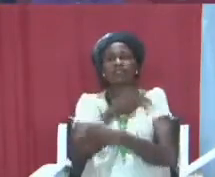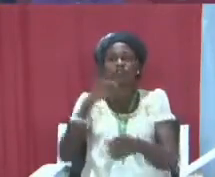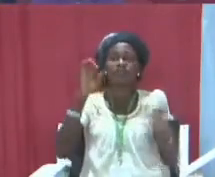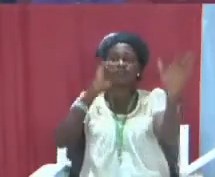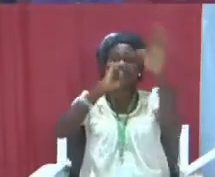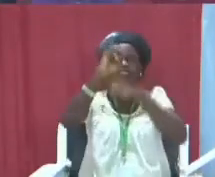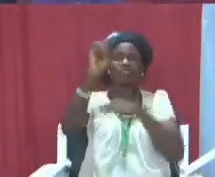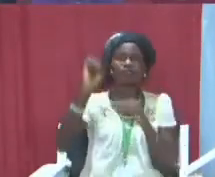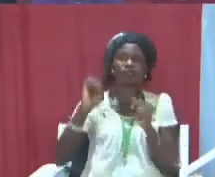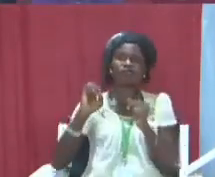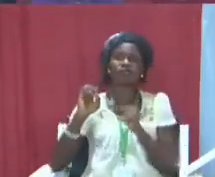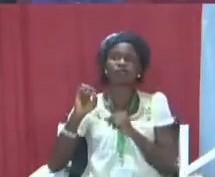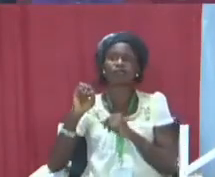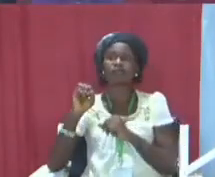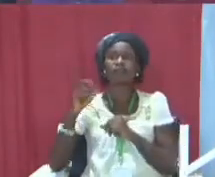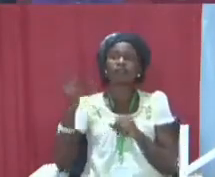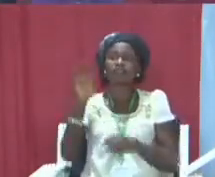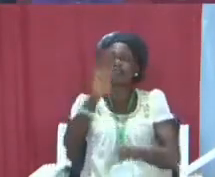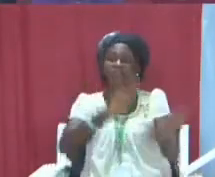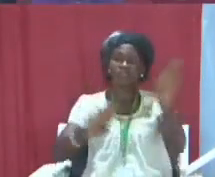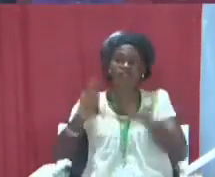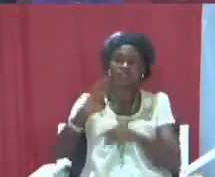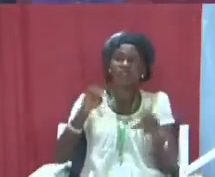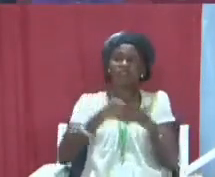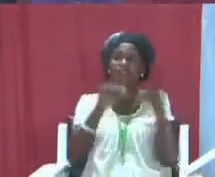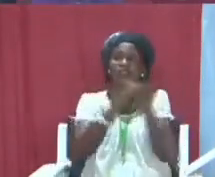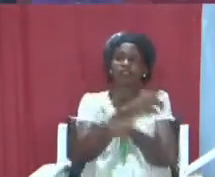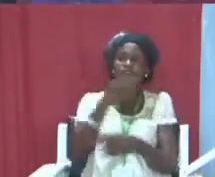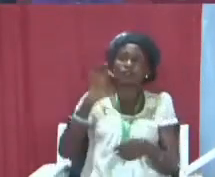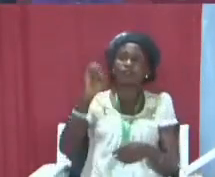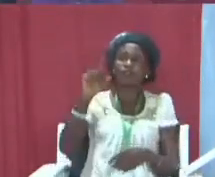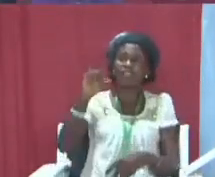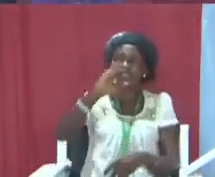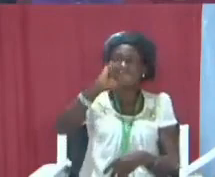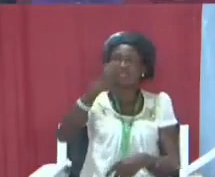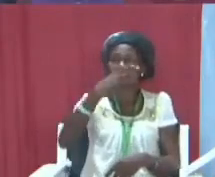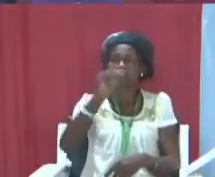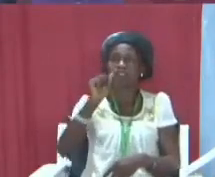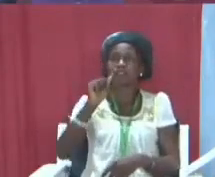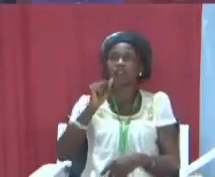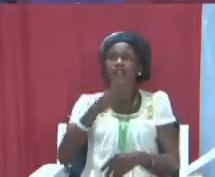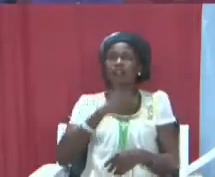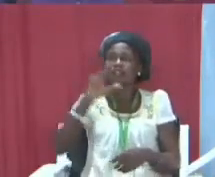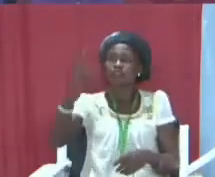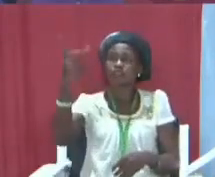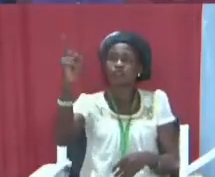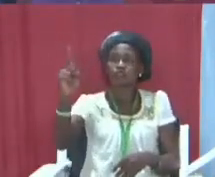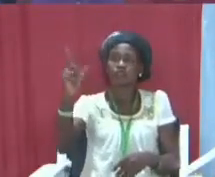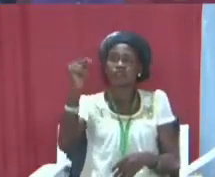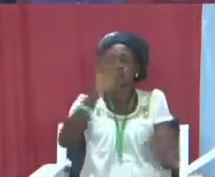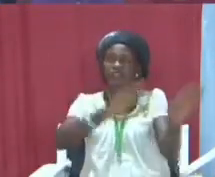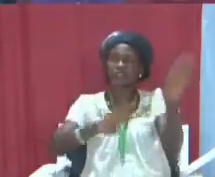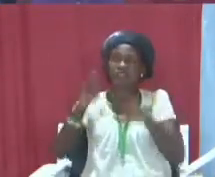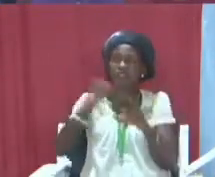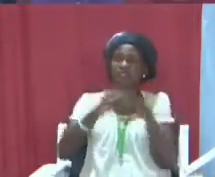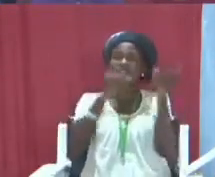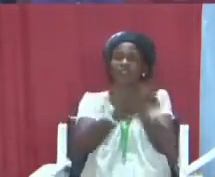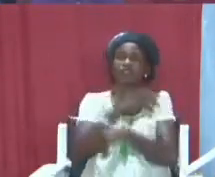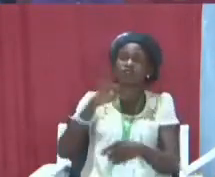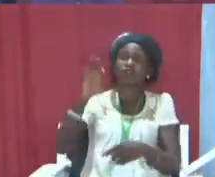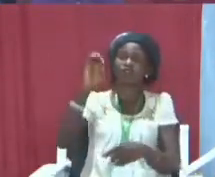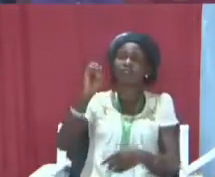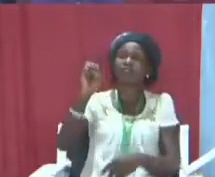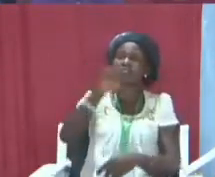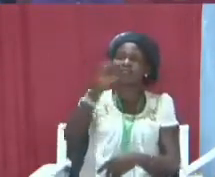Elijah. The siege in the days of Elisha. And the third one, the siege in the days of